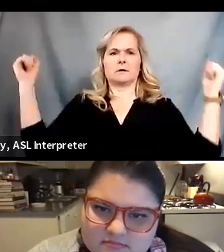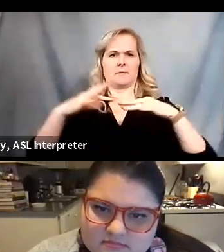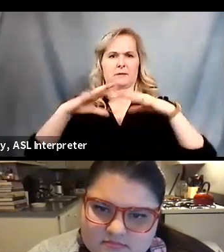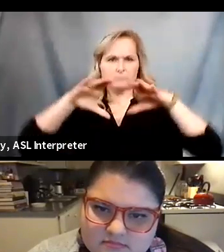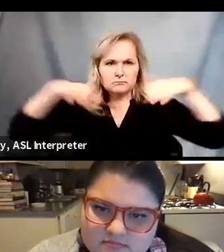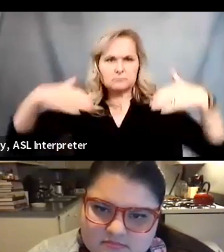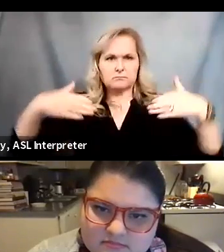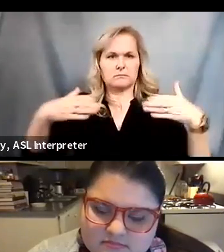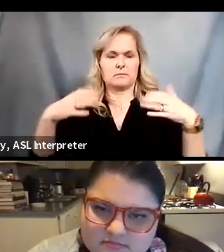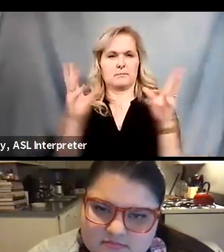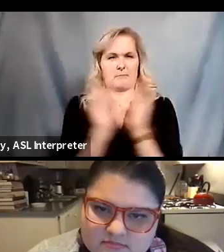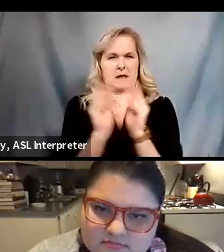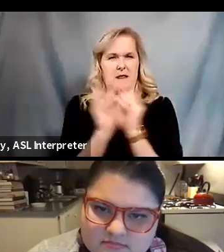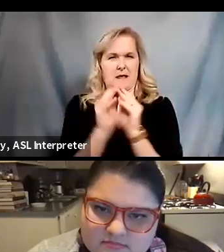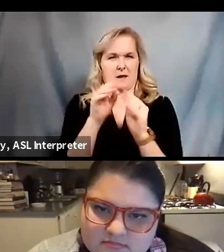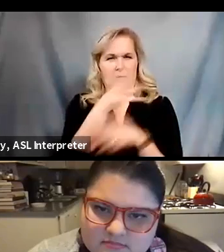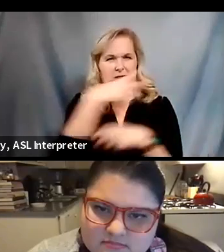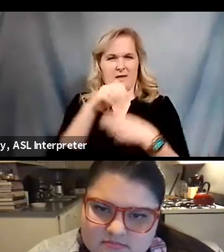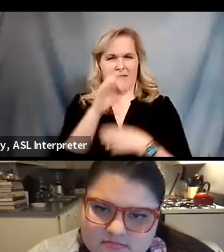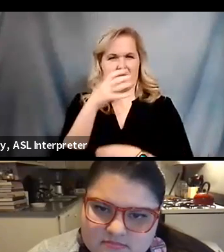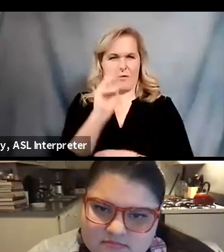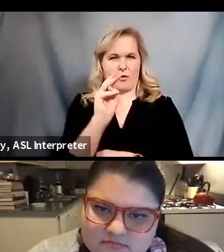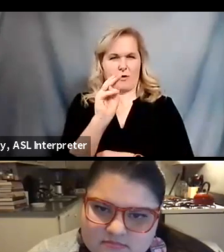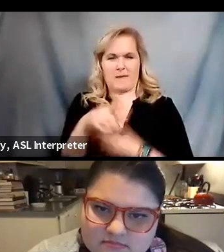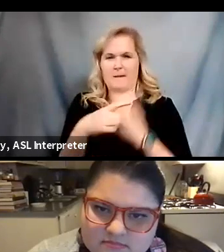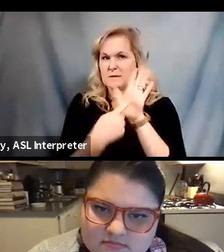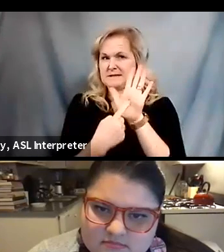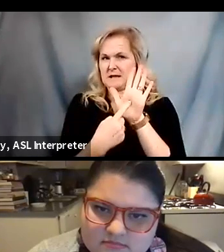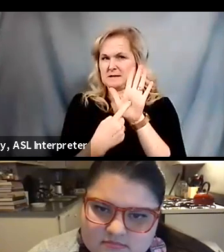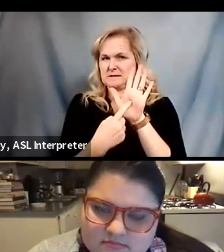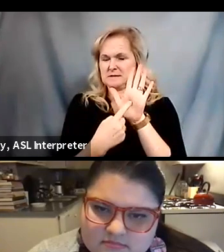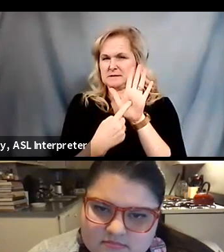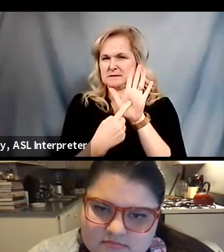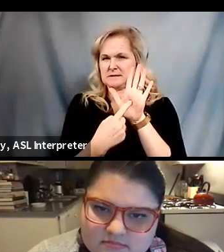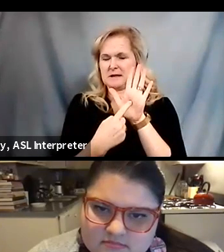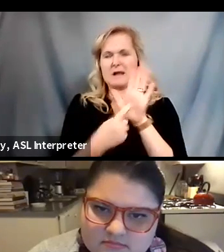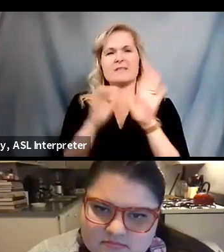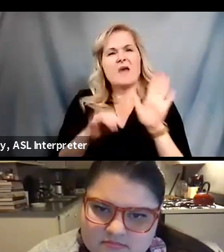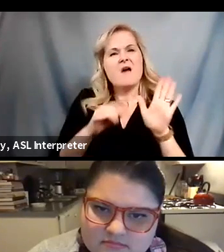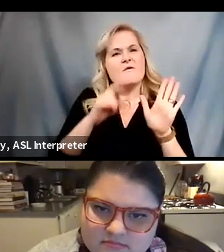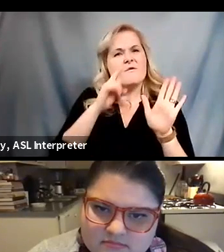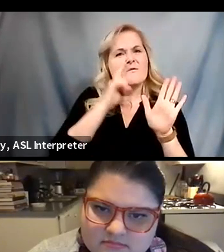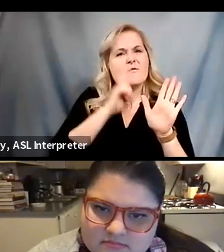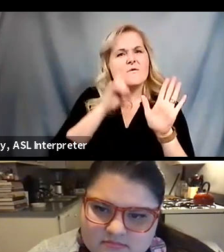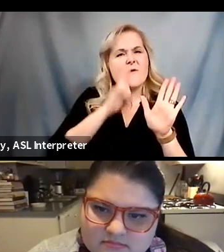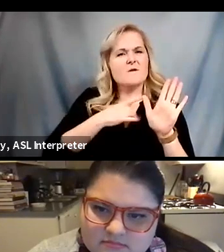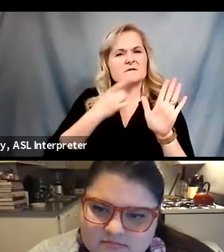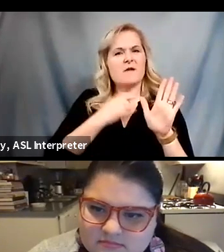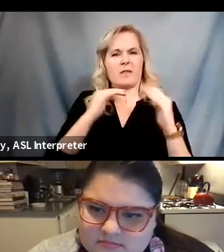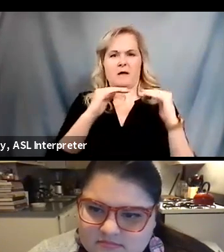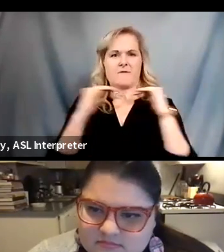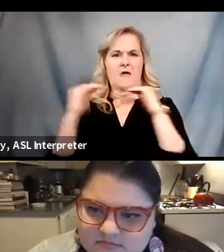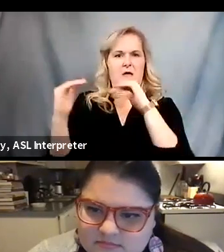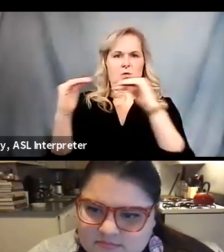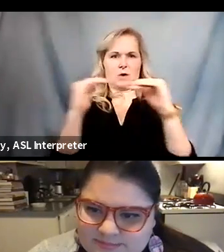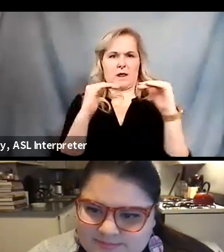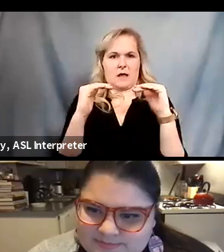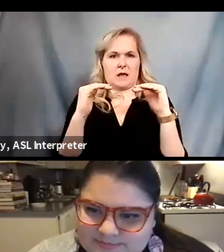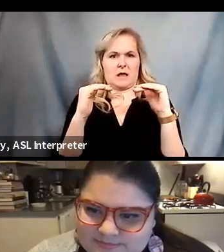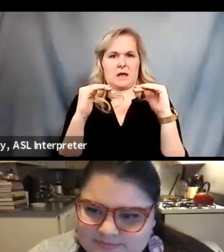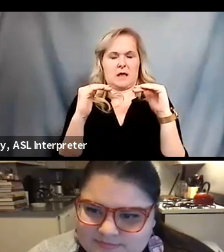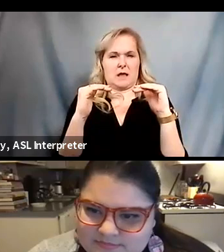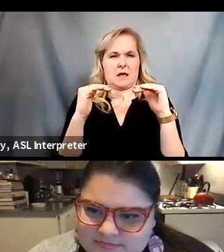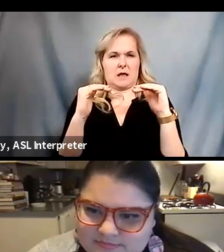these forums that present a fallacy of equity, one of the ways in which